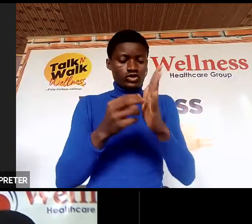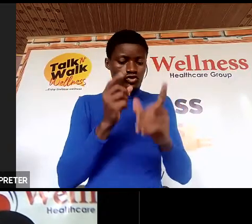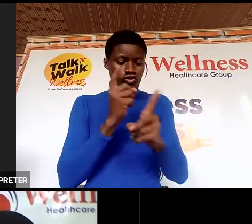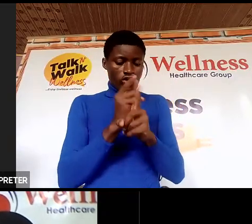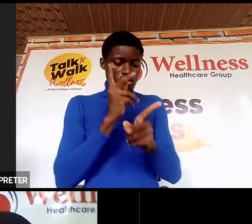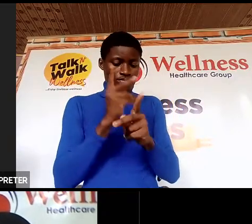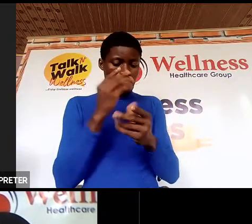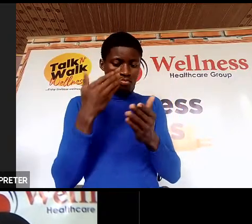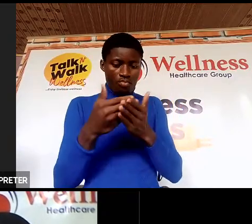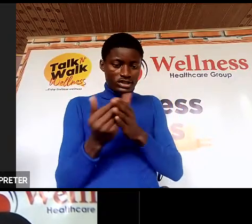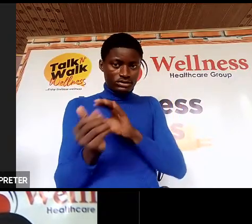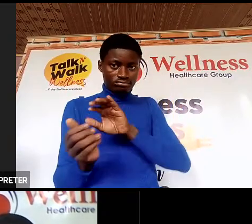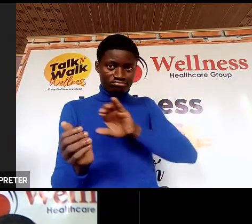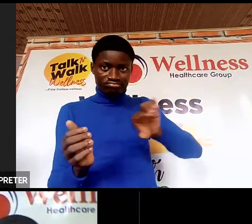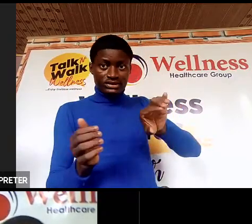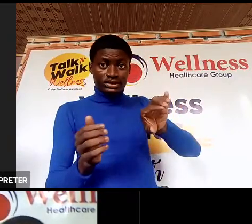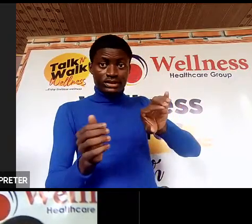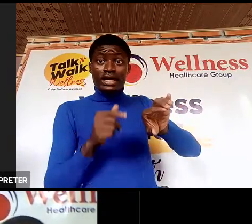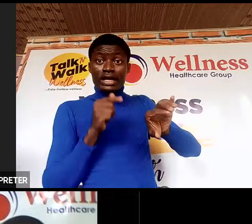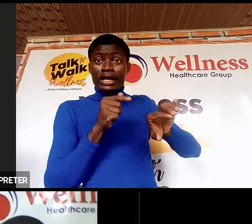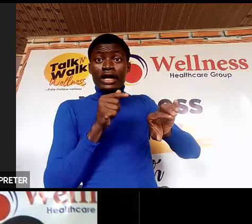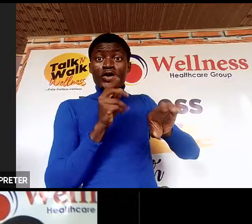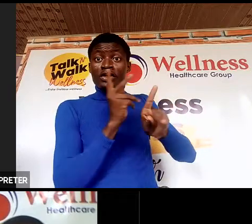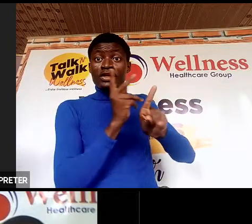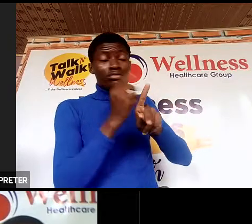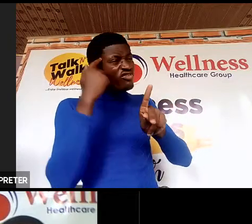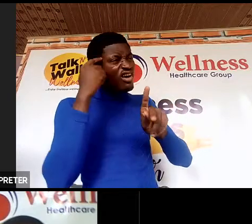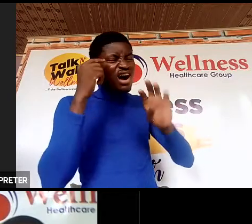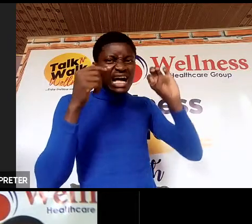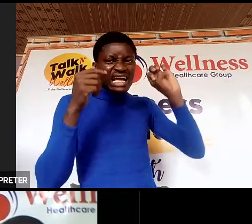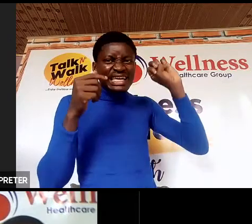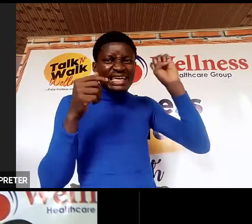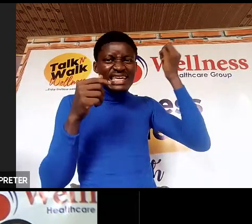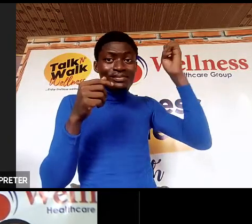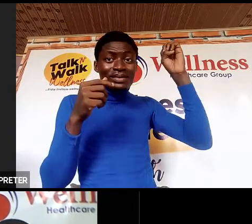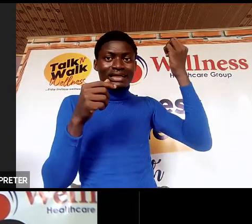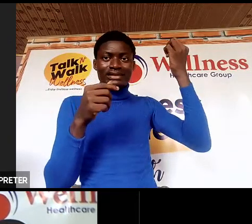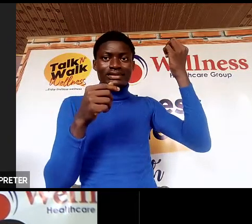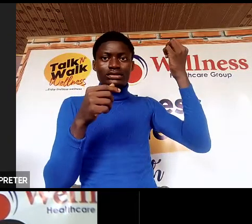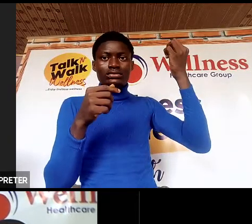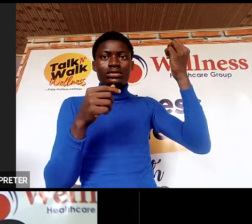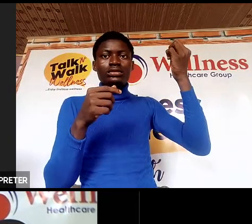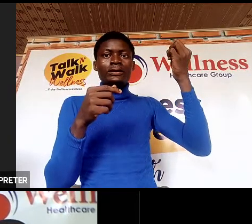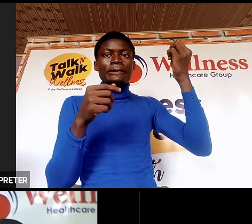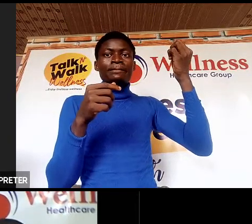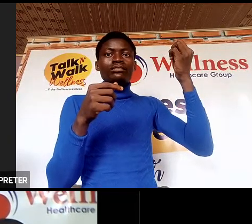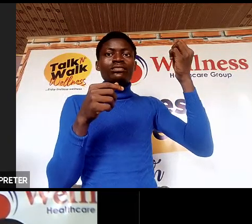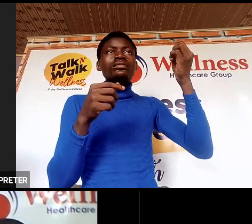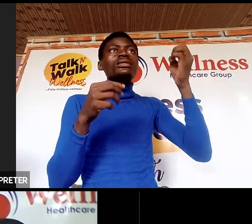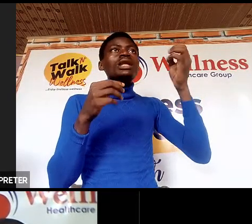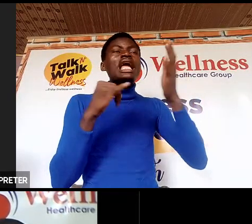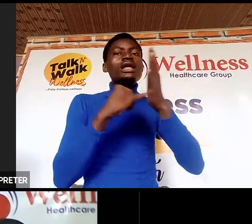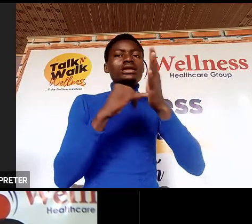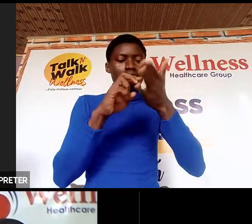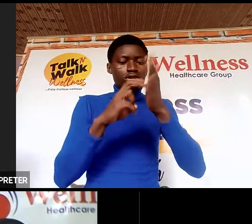fund really is that it's just for one to realize that you can't, everything you earn, you cannot spend everything you earn.